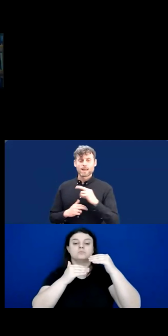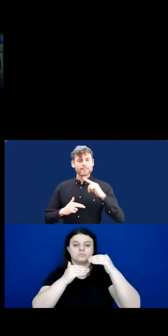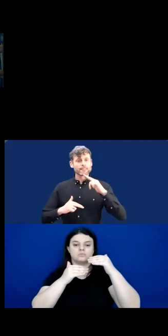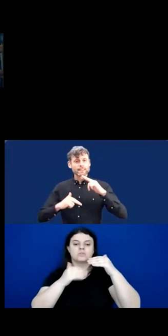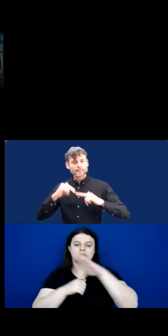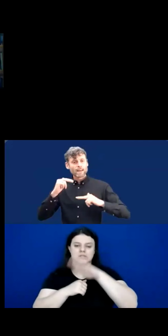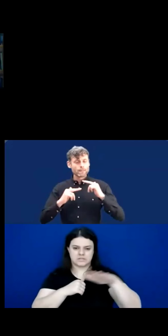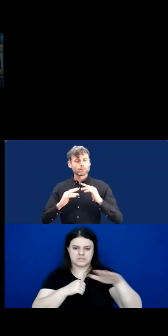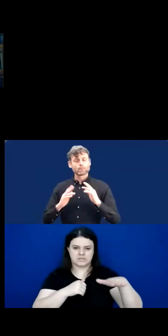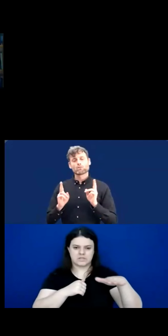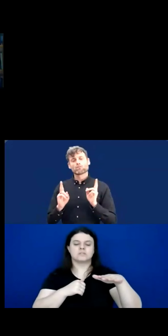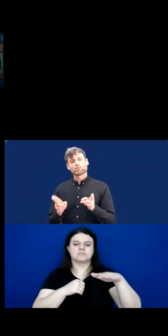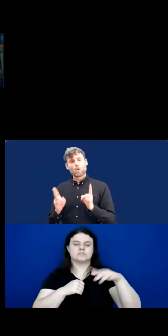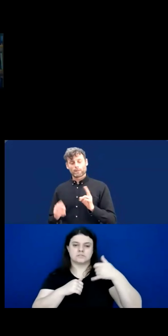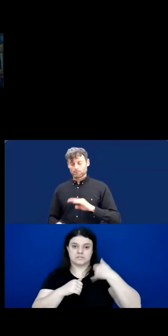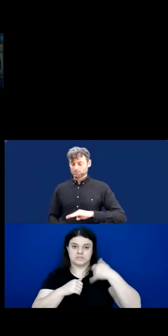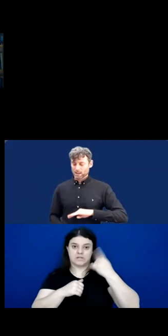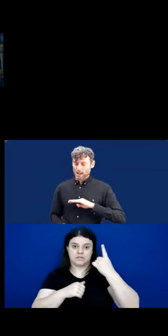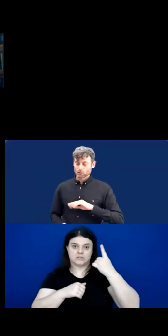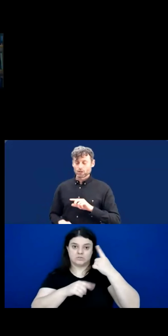18 months to 3 years.